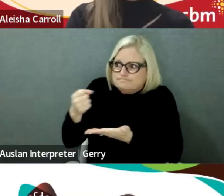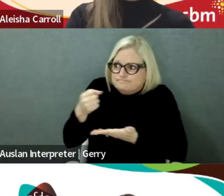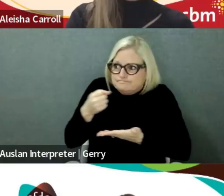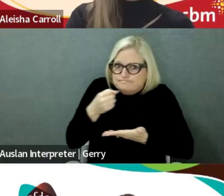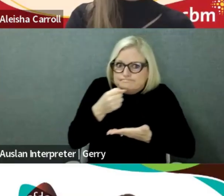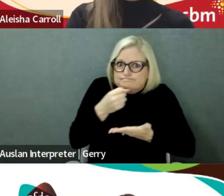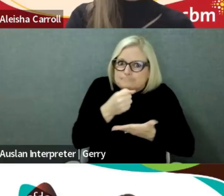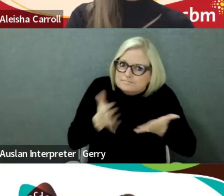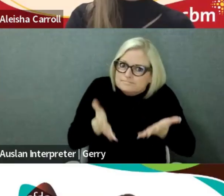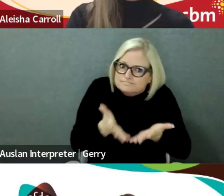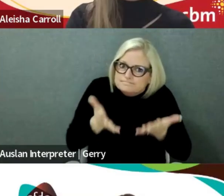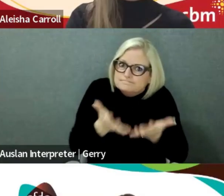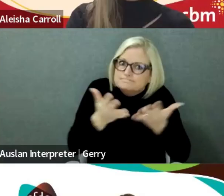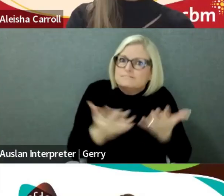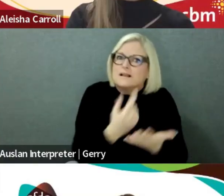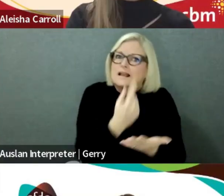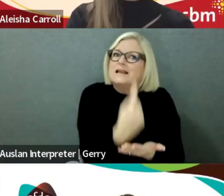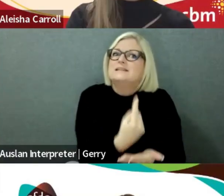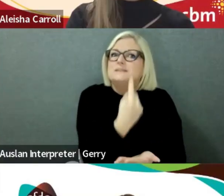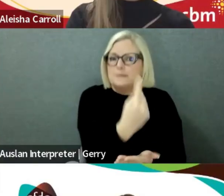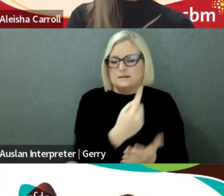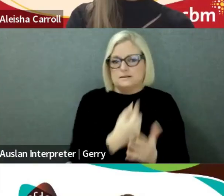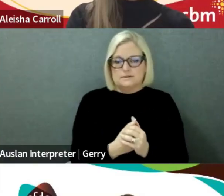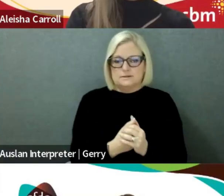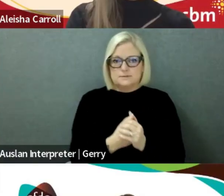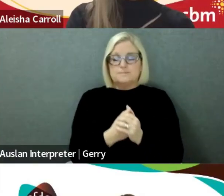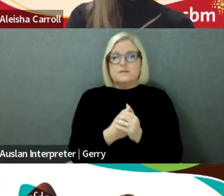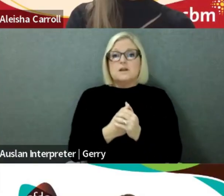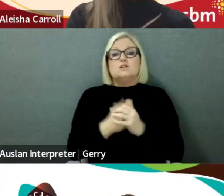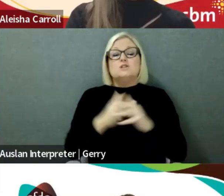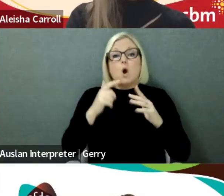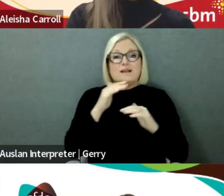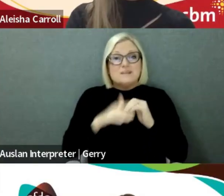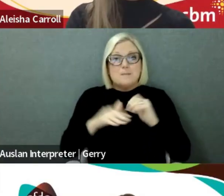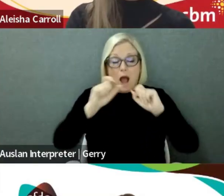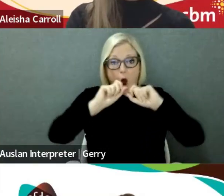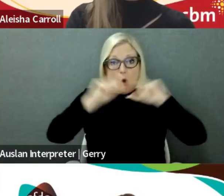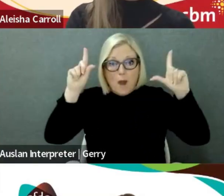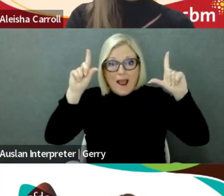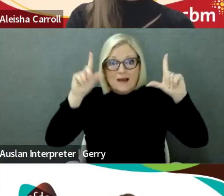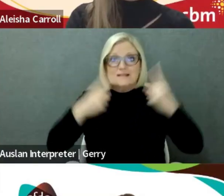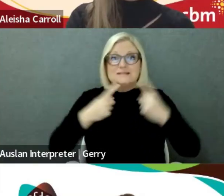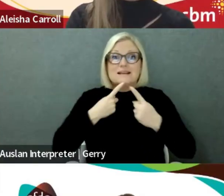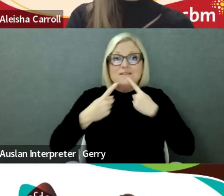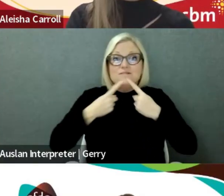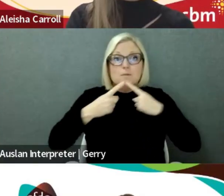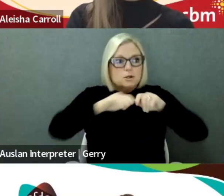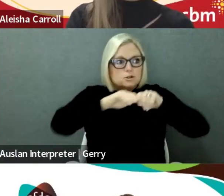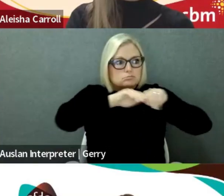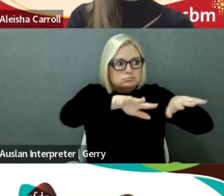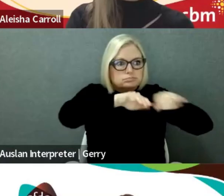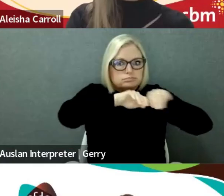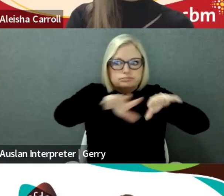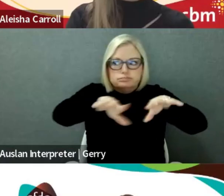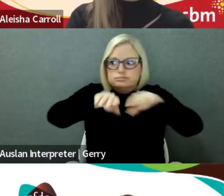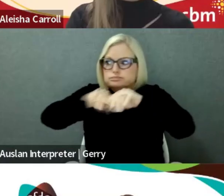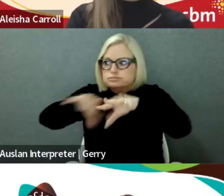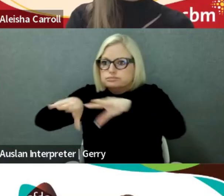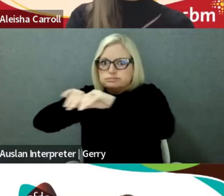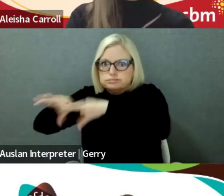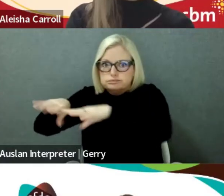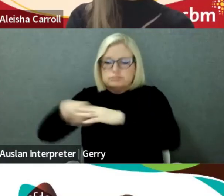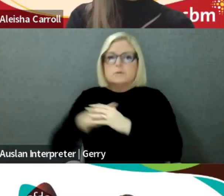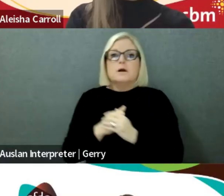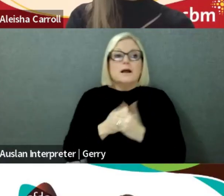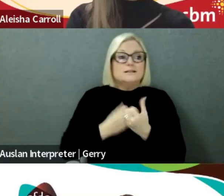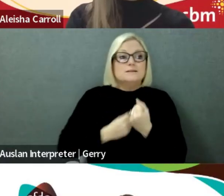can raise awareness, educate individuals and families, support people to understand and use